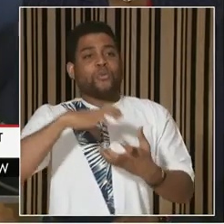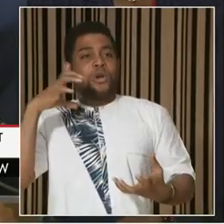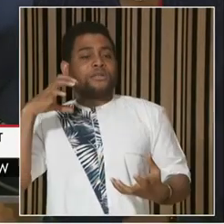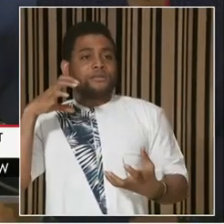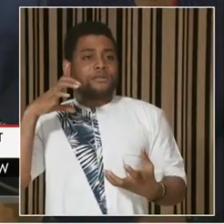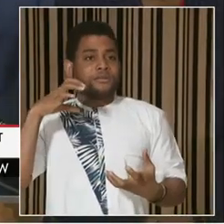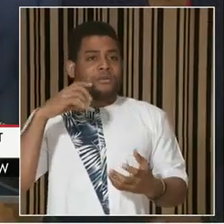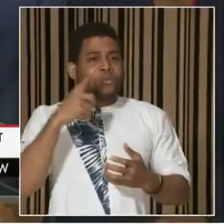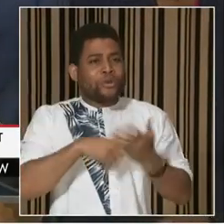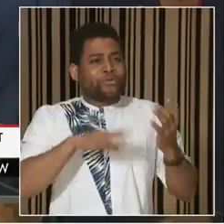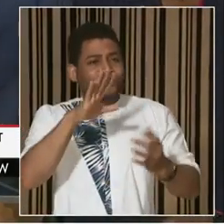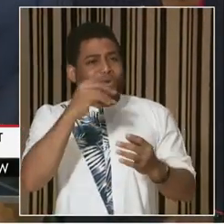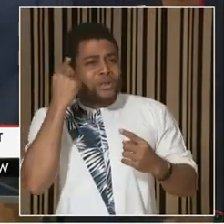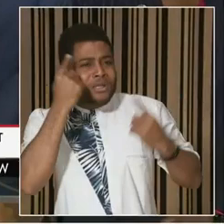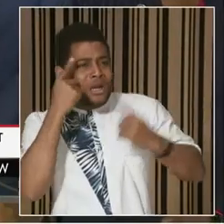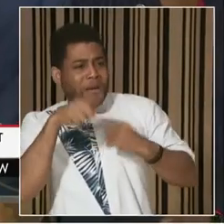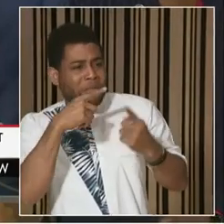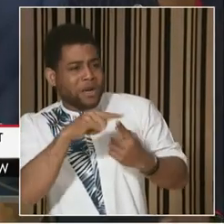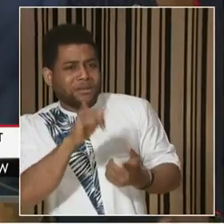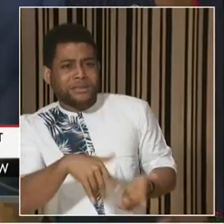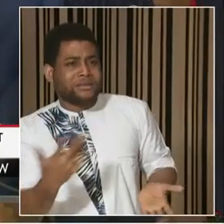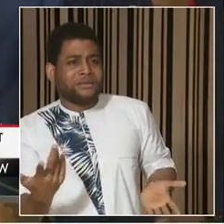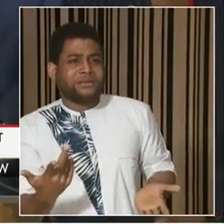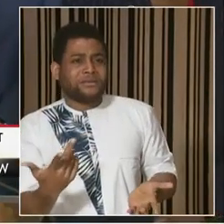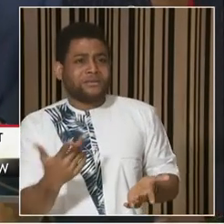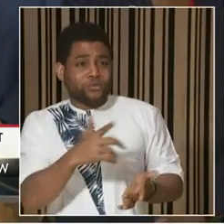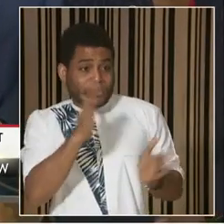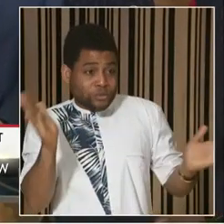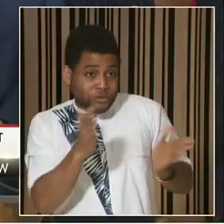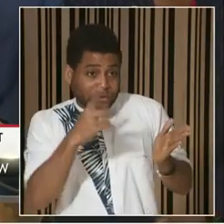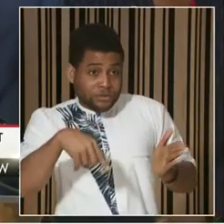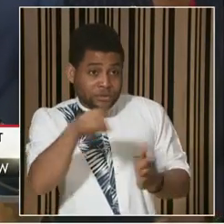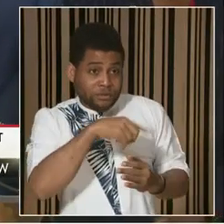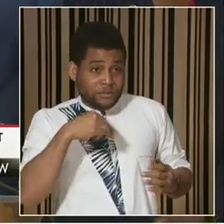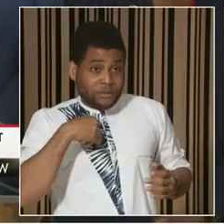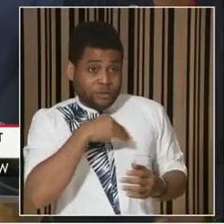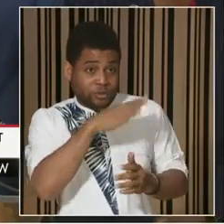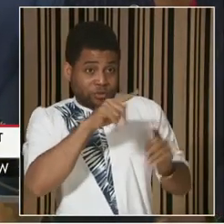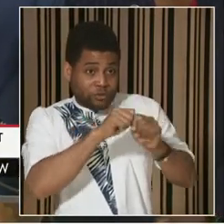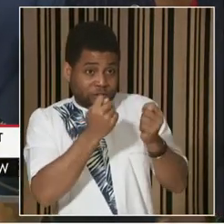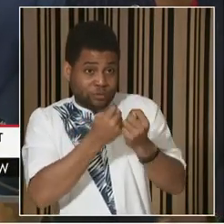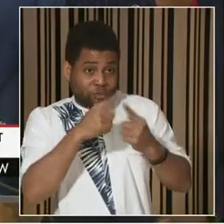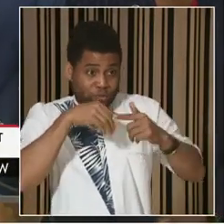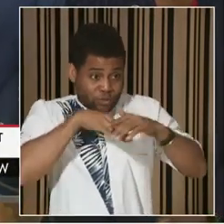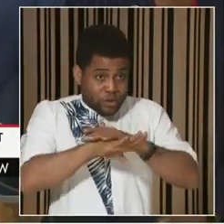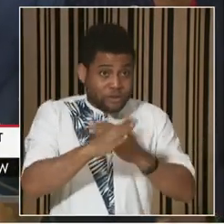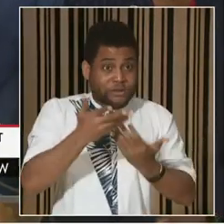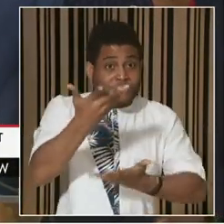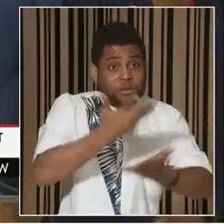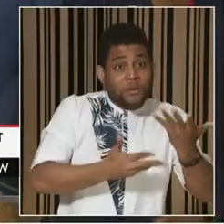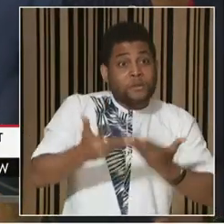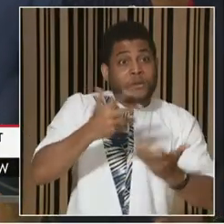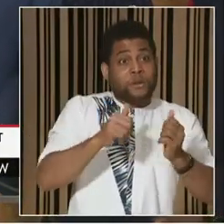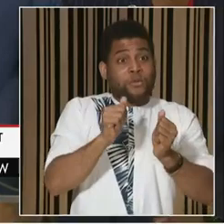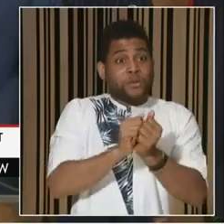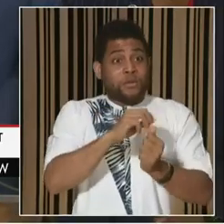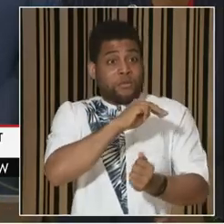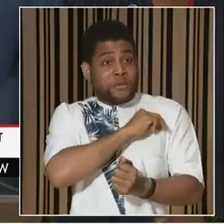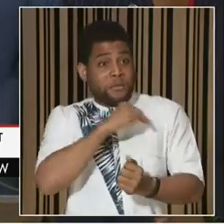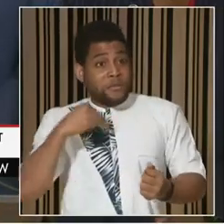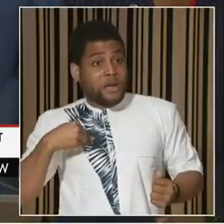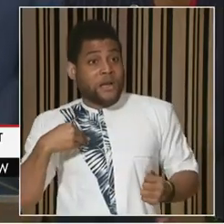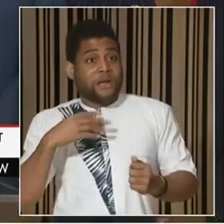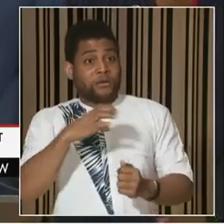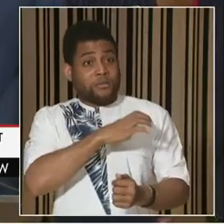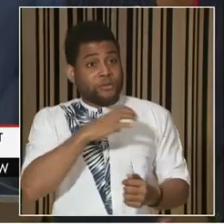your thoughts about that? And are you going to encourage members of your team as you interact with the council members not to try